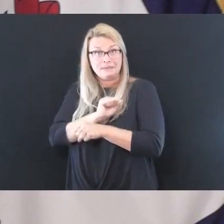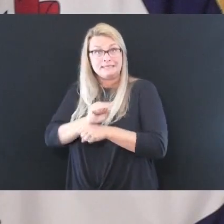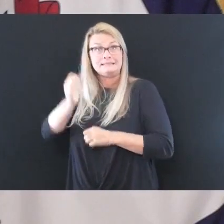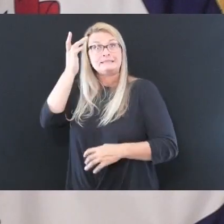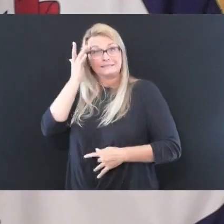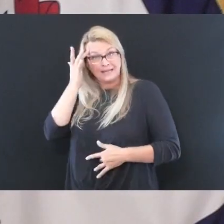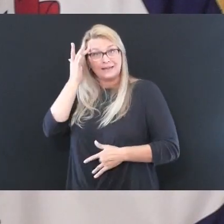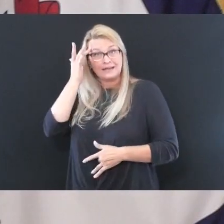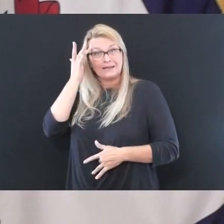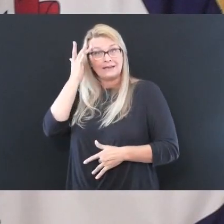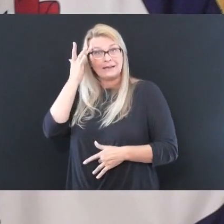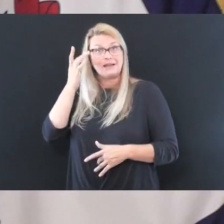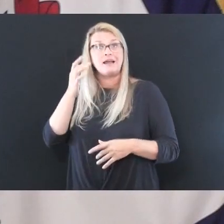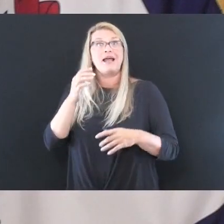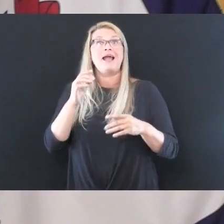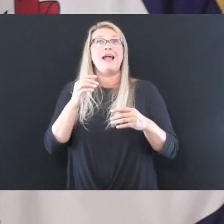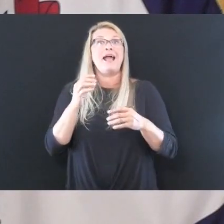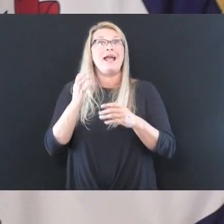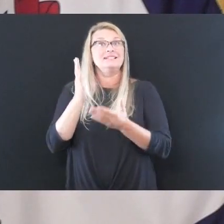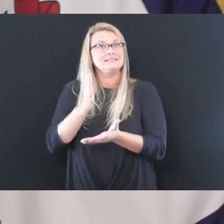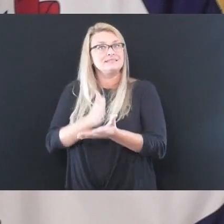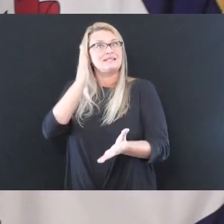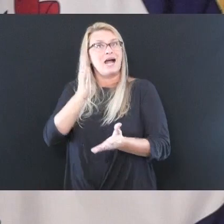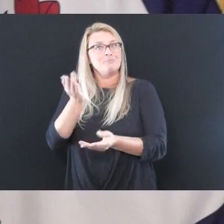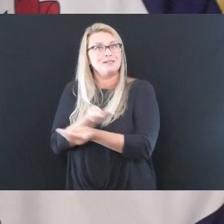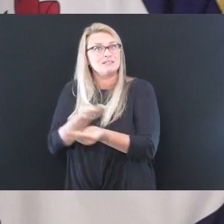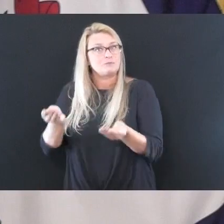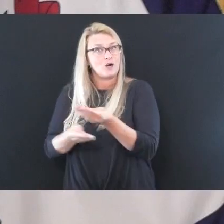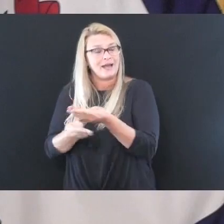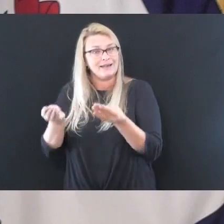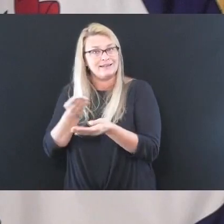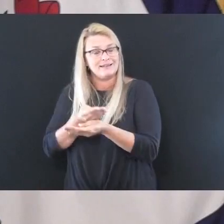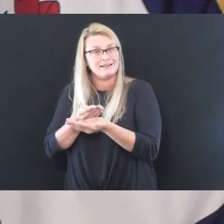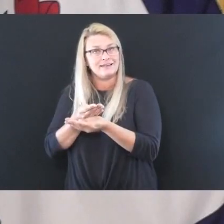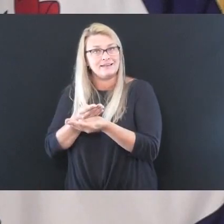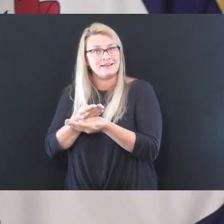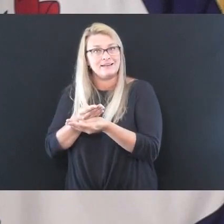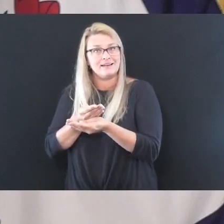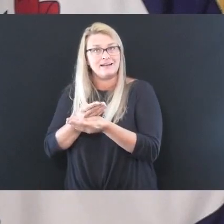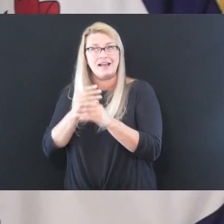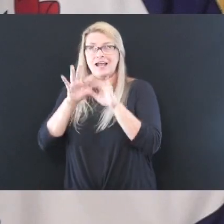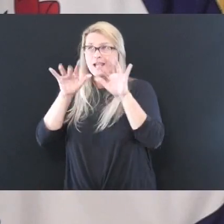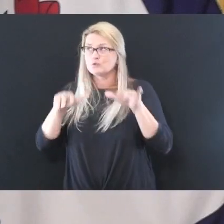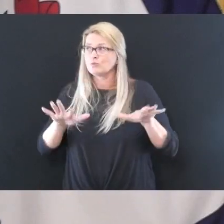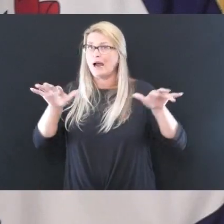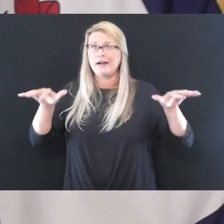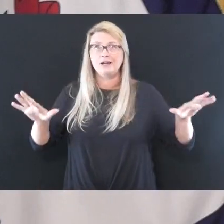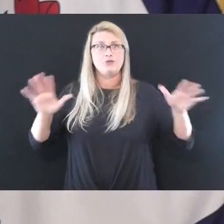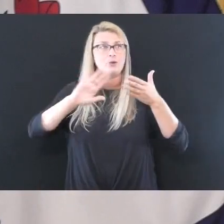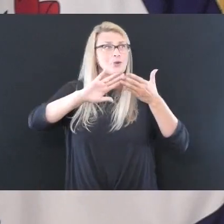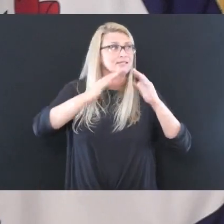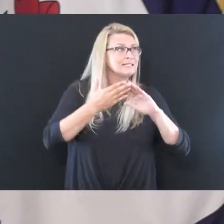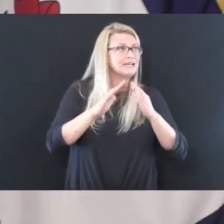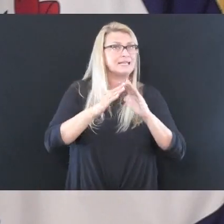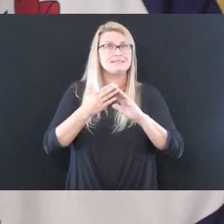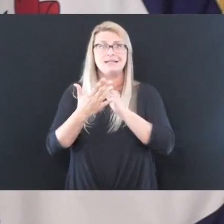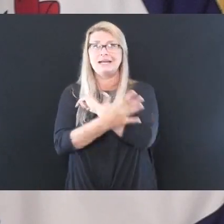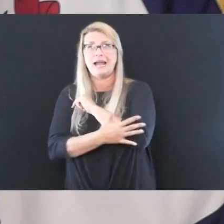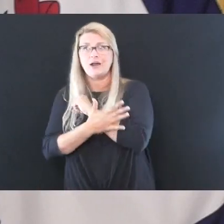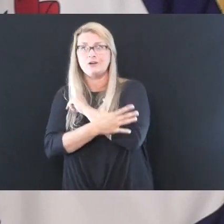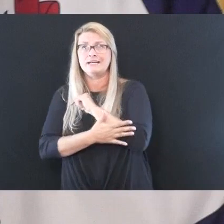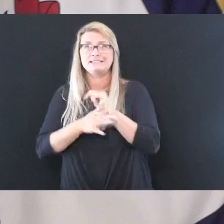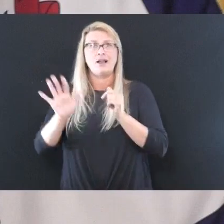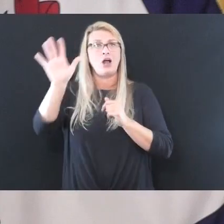time, contact trace them, and stop this dreaded killer that's running through our counties and running through especially our elderly